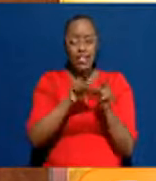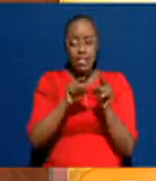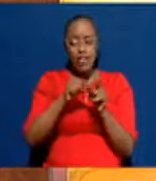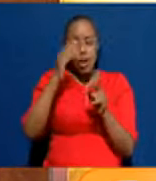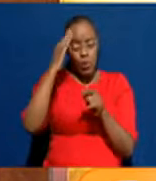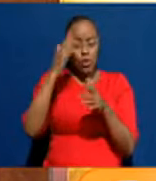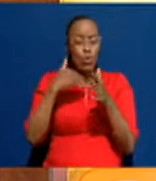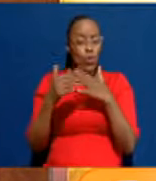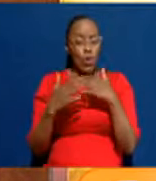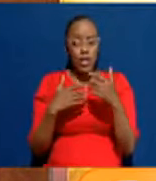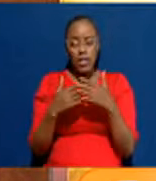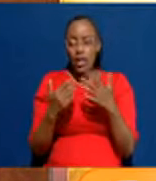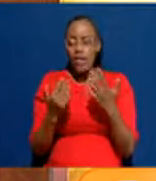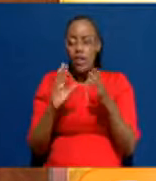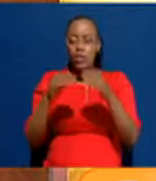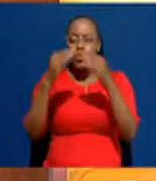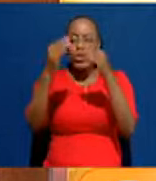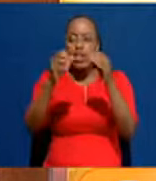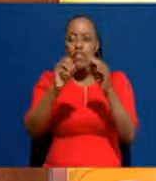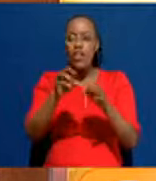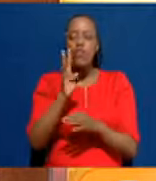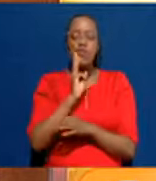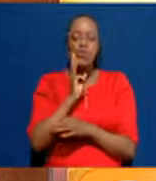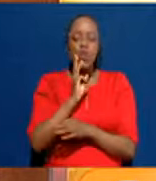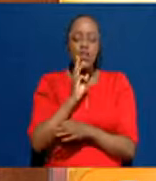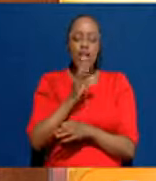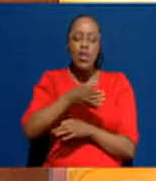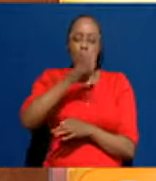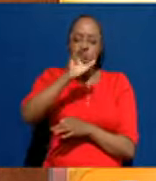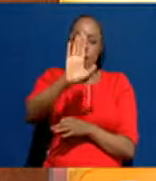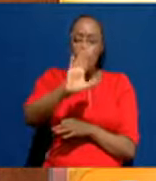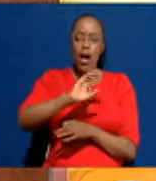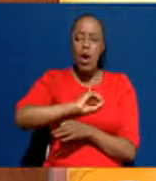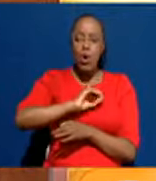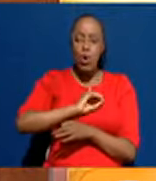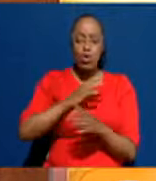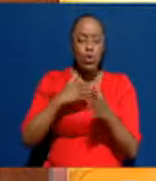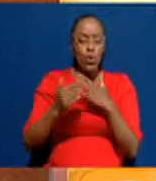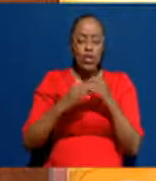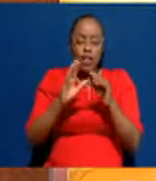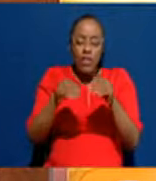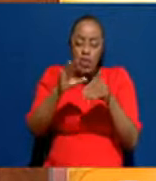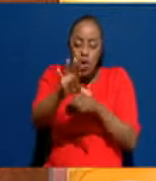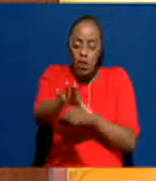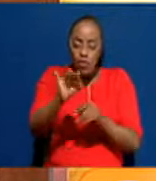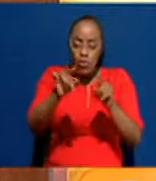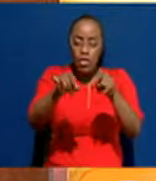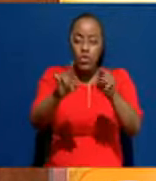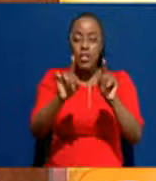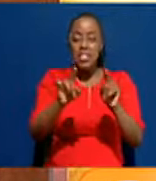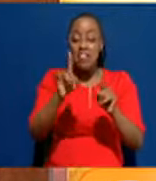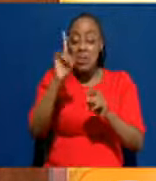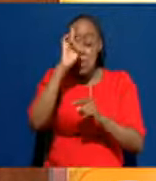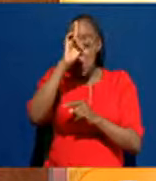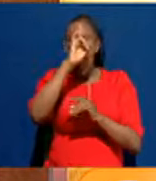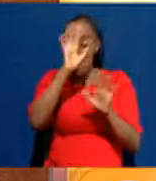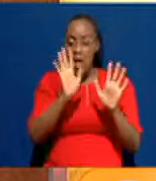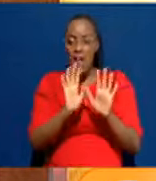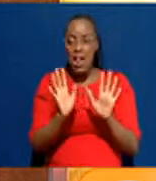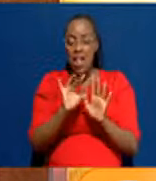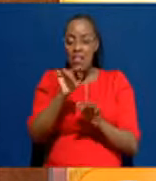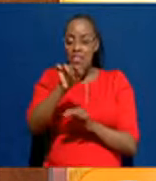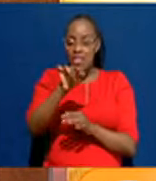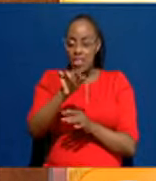what to give it to. Ukipewa machi unakunywa yako, yenye umechukua mwenyewe. So, I think hiyo